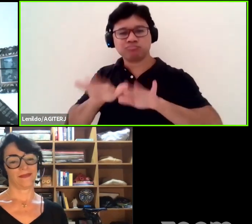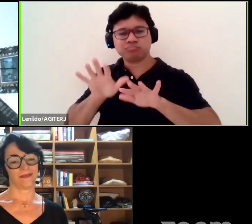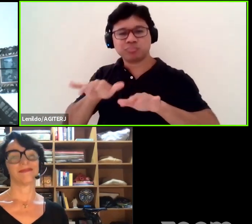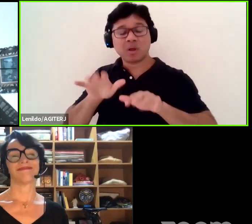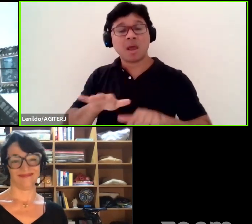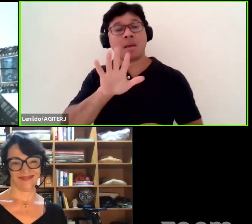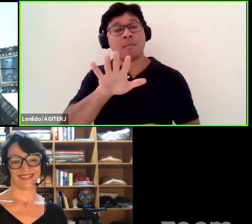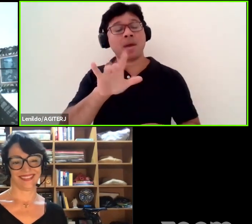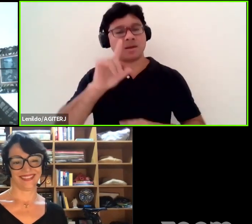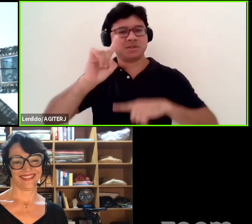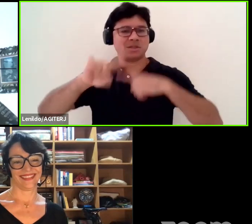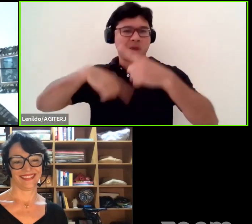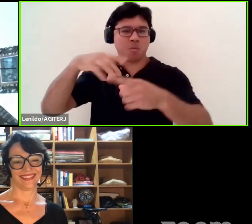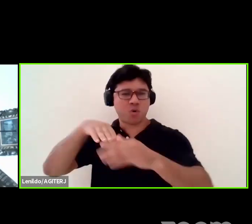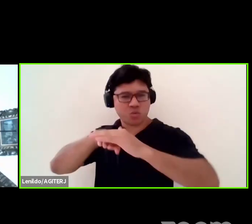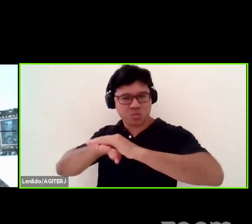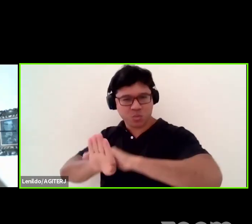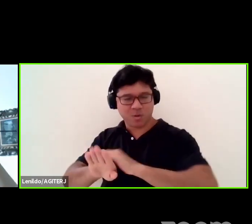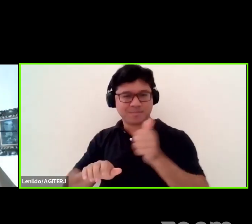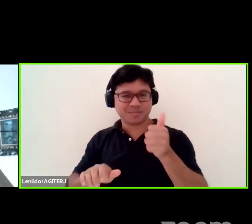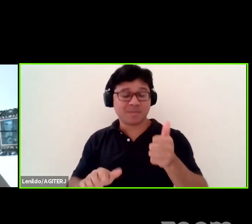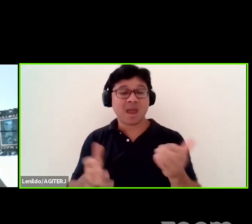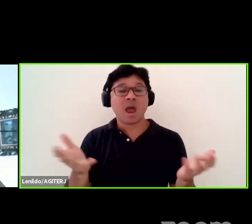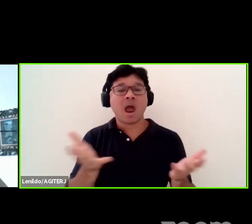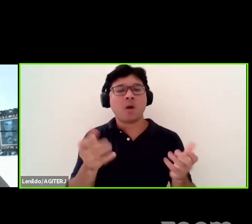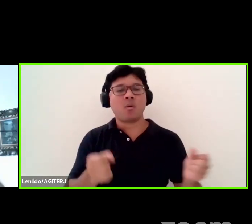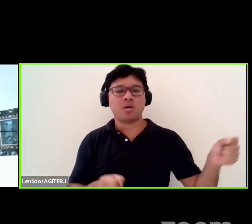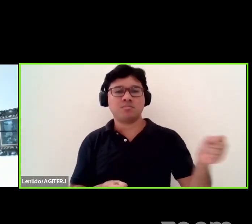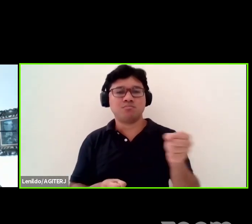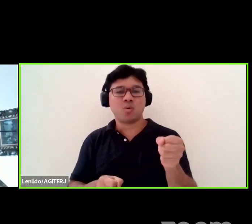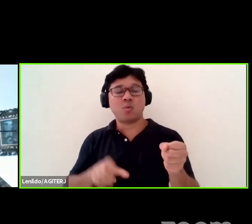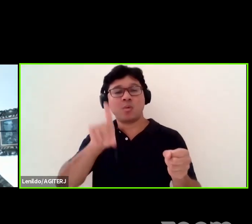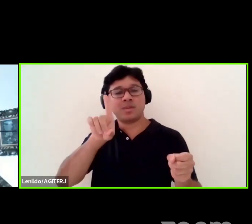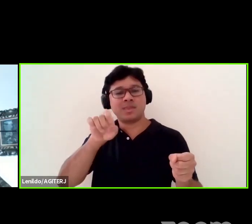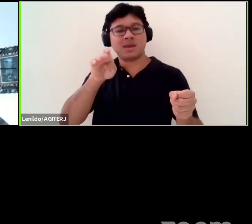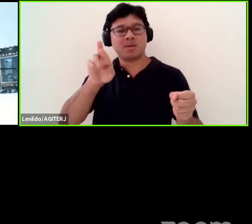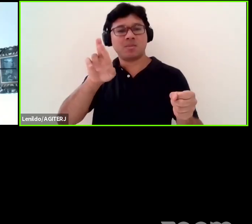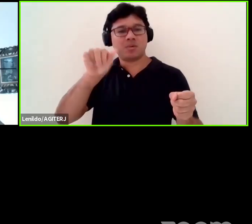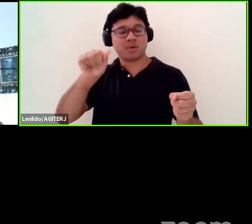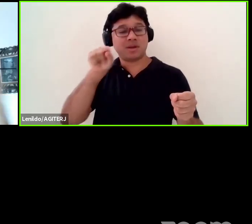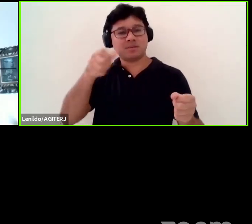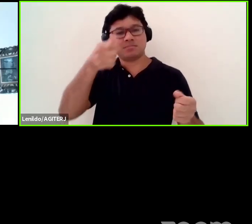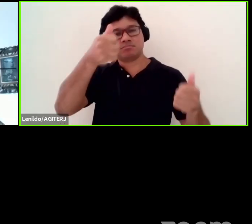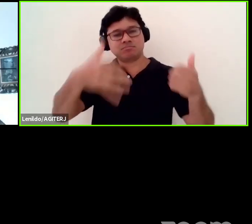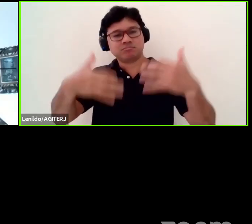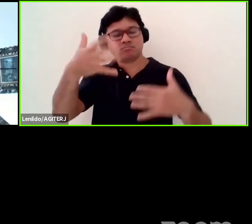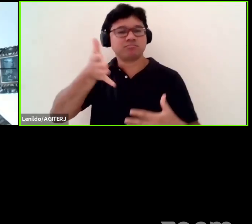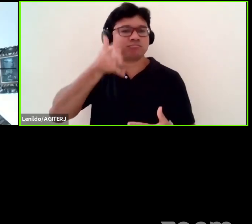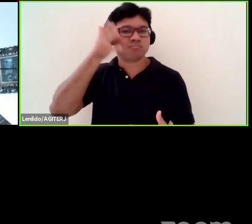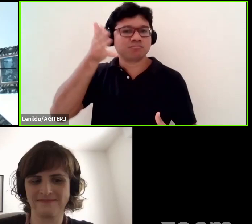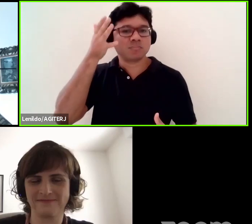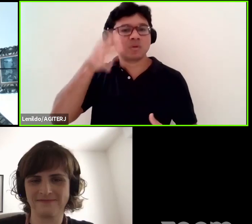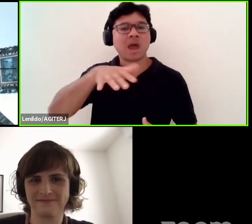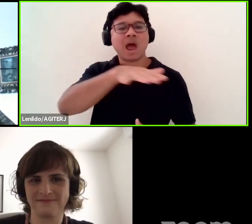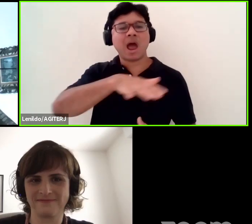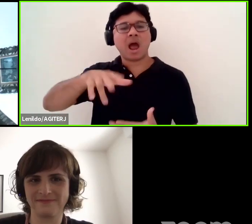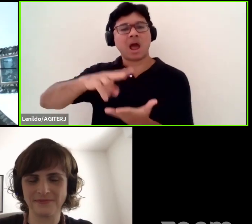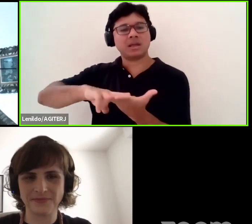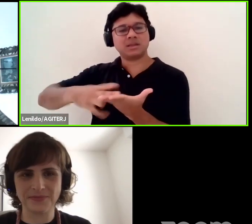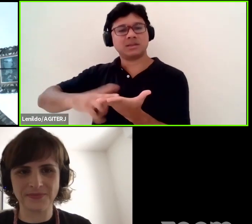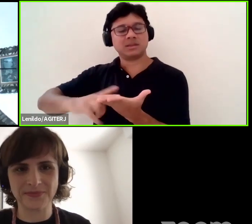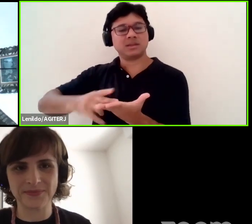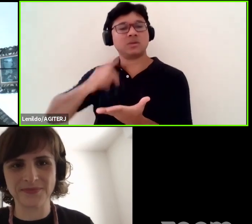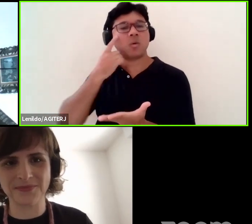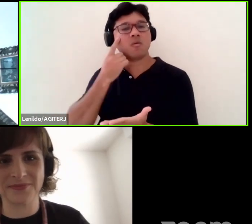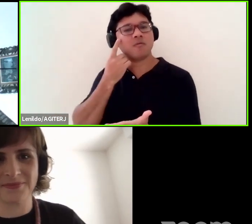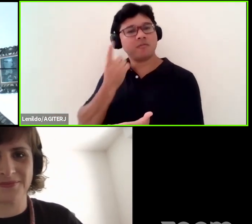para depois, tá? Vamos ouvir antes a Débora, vamos dar a oportunidade de passar para agora a área de tradução e ver como